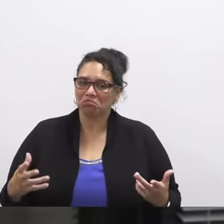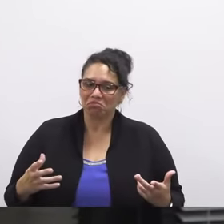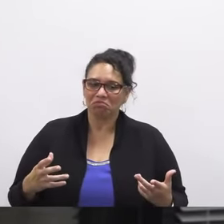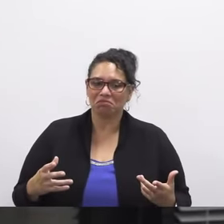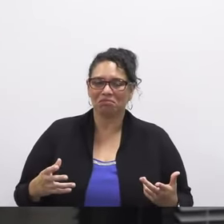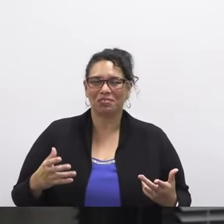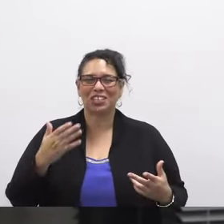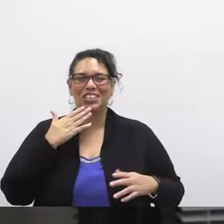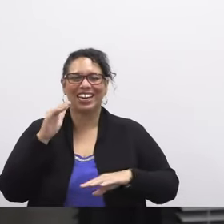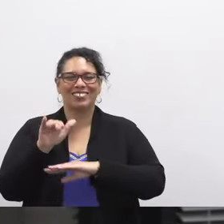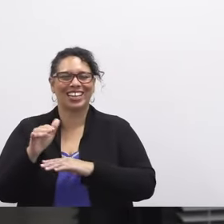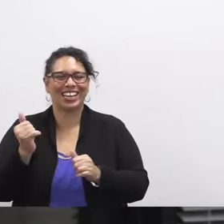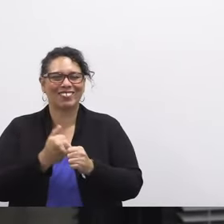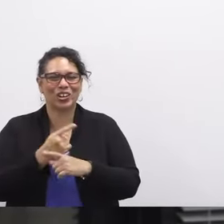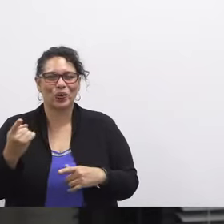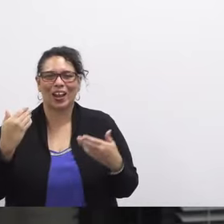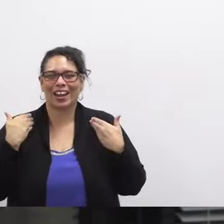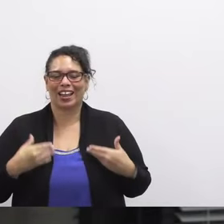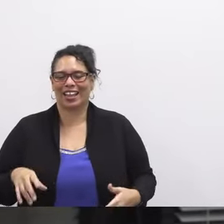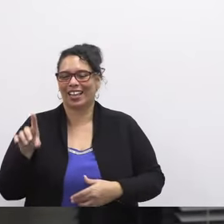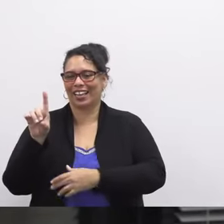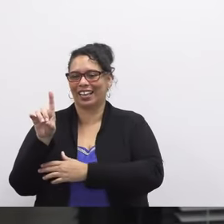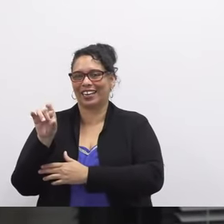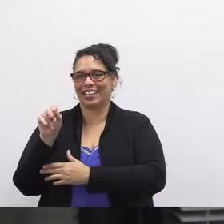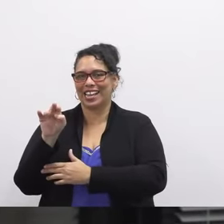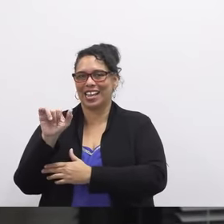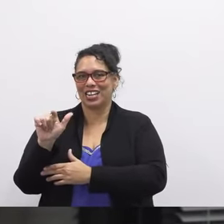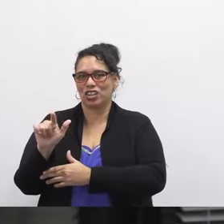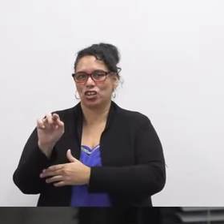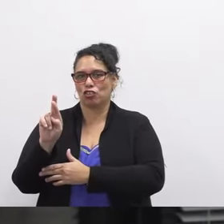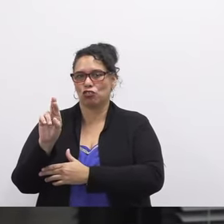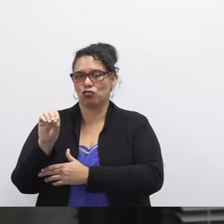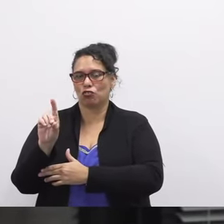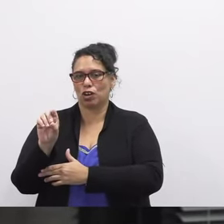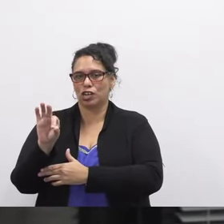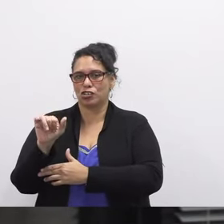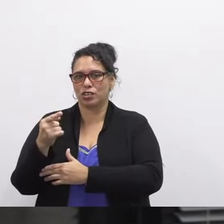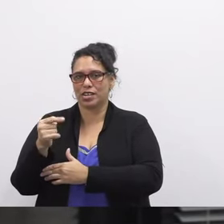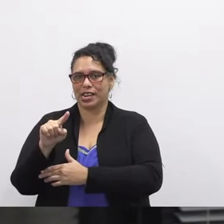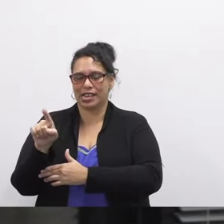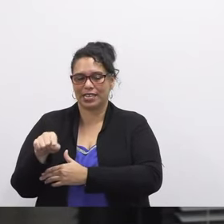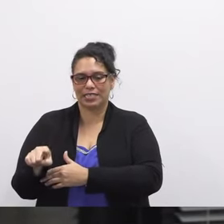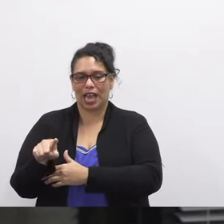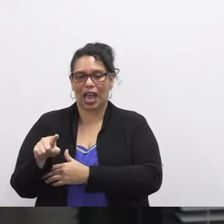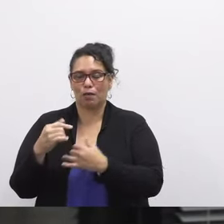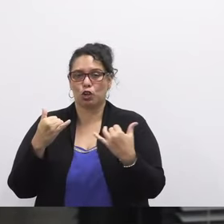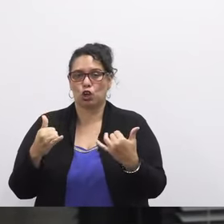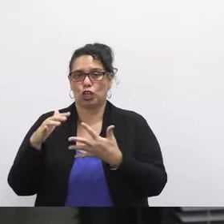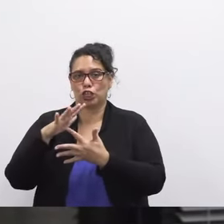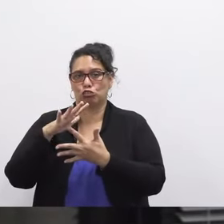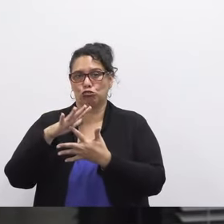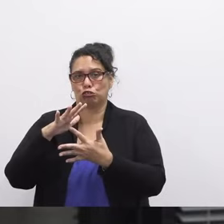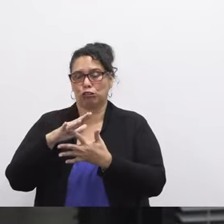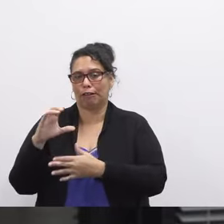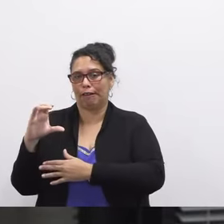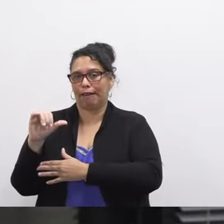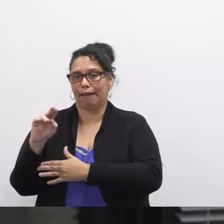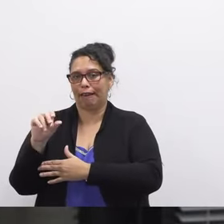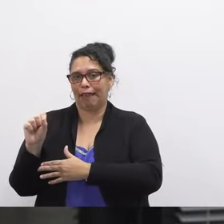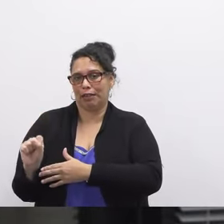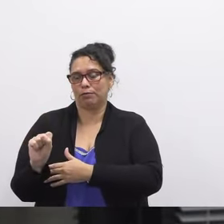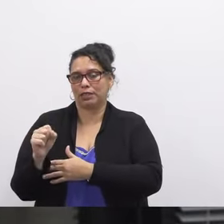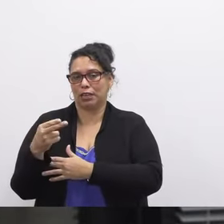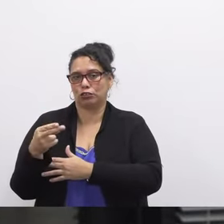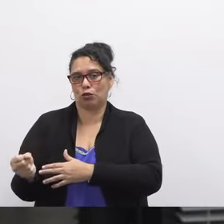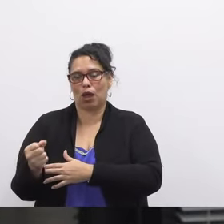Good evening, everyone. My name is Daniel Rodriguez. I'm currently a junior at CAMS High School, and I'm a member of the Long Beach Green Schools